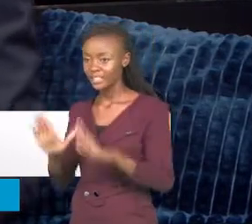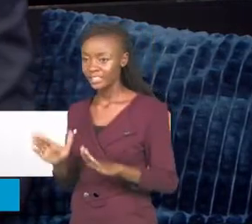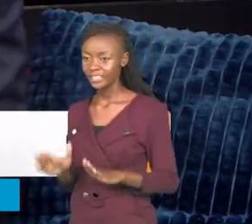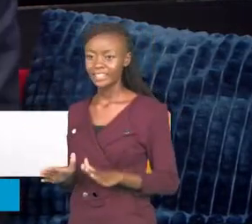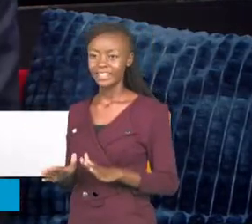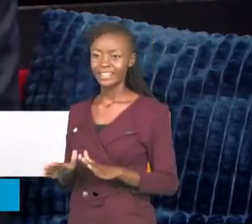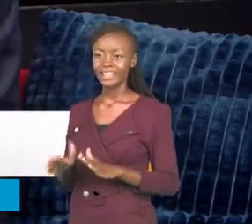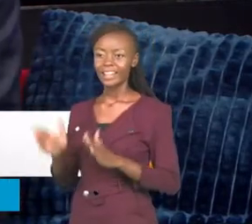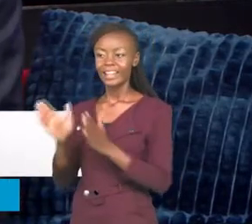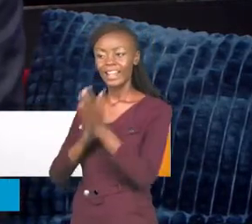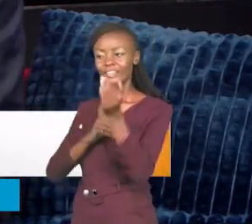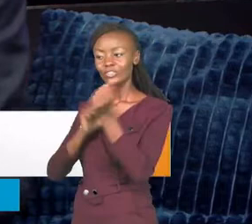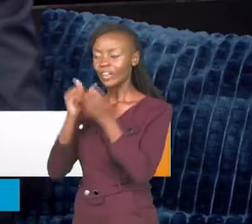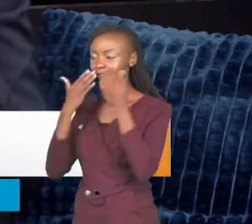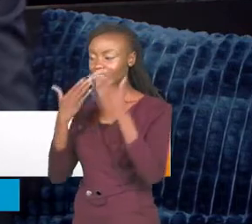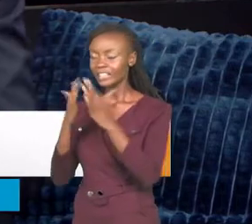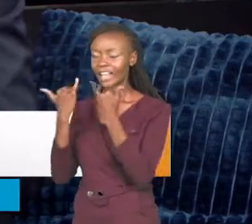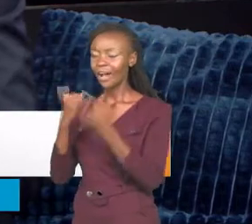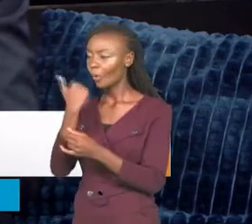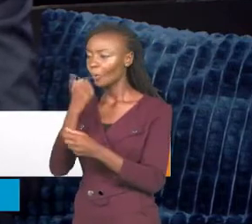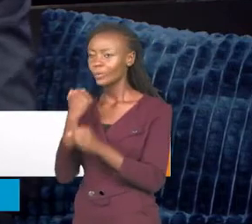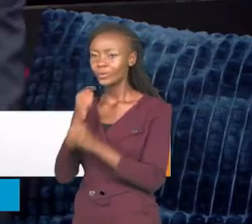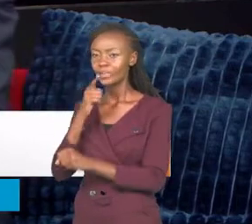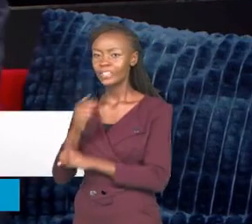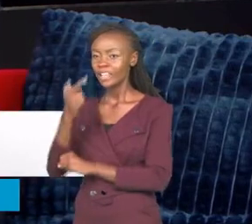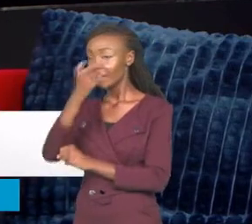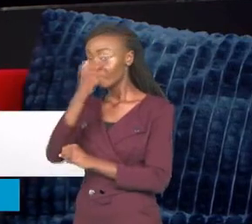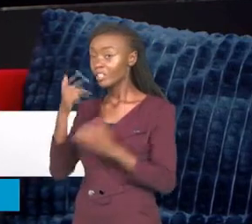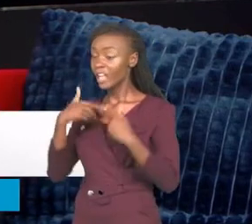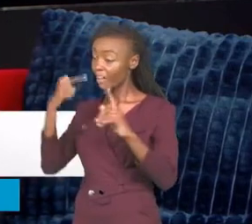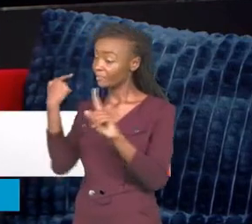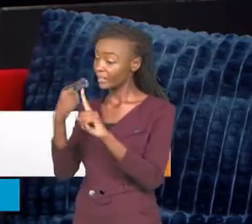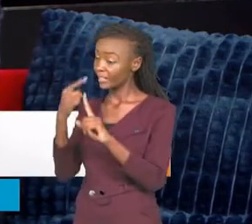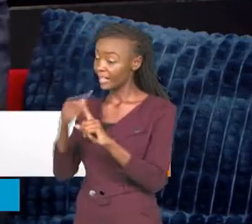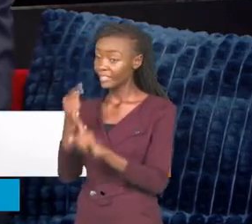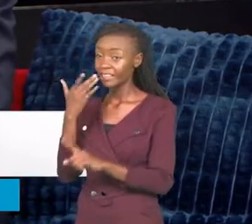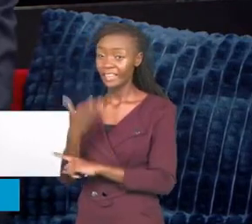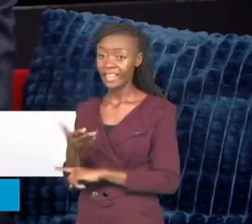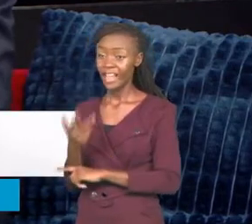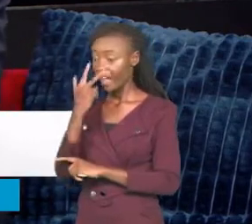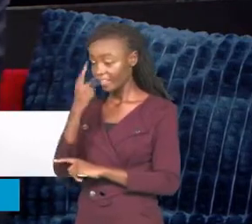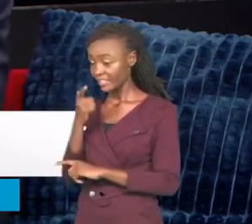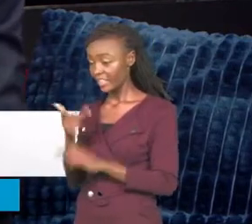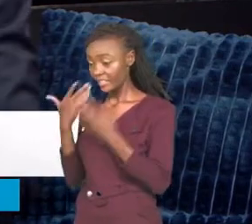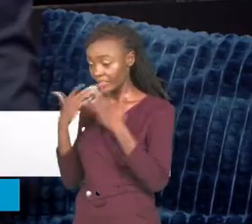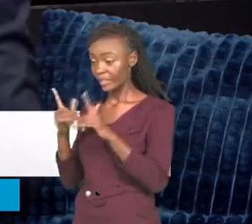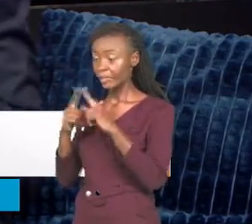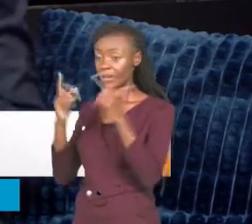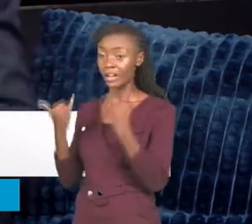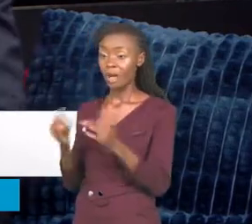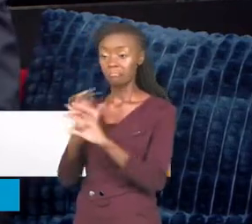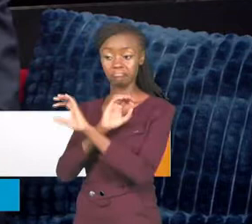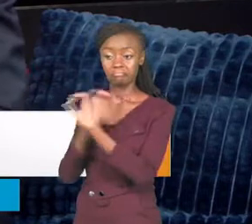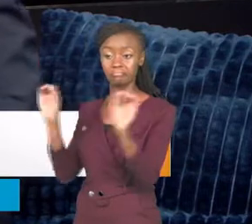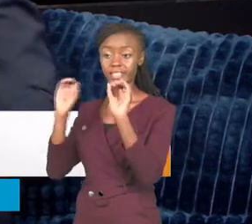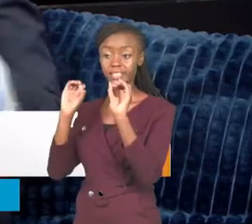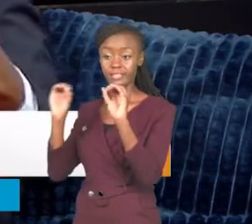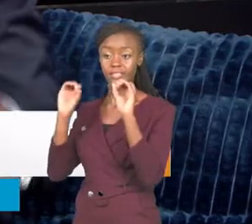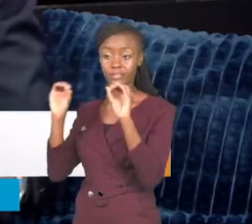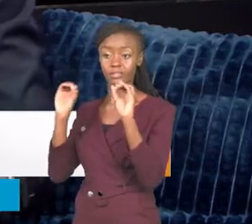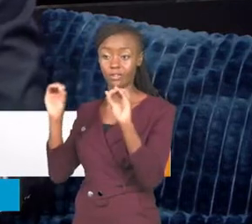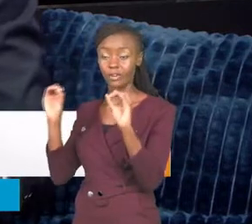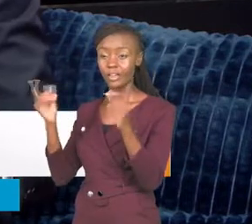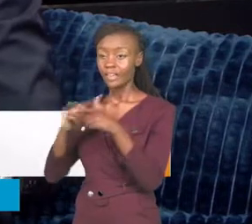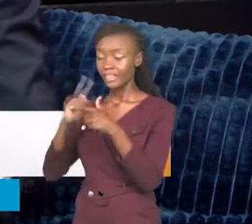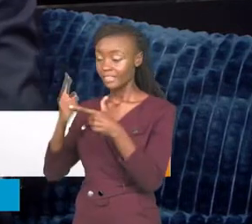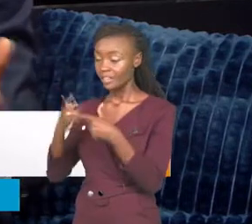this? Who's doing all this? Because metallic barriers, I believe you saw them, but right now it's none. Guys are still crossing now. At that